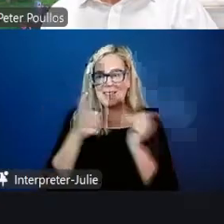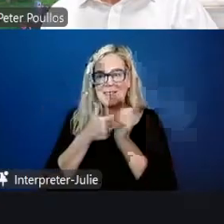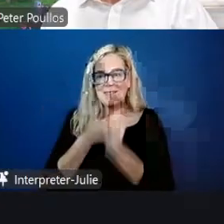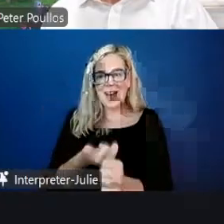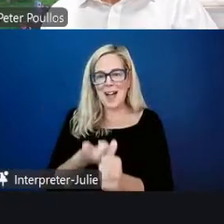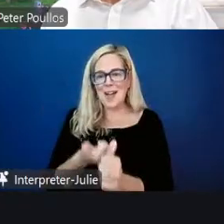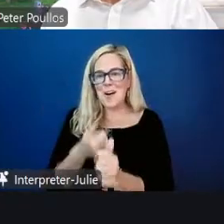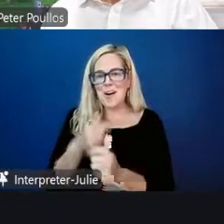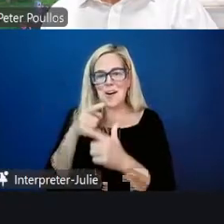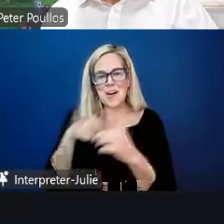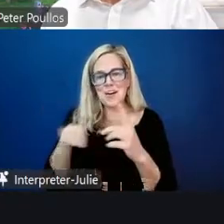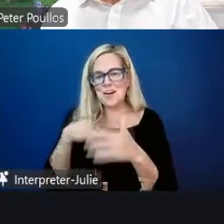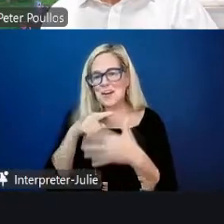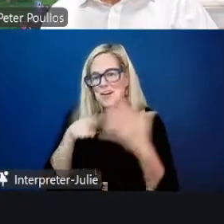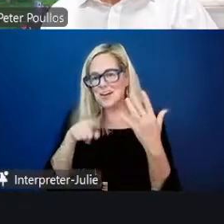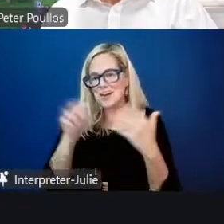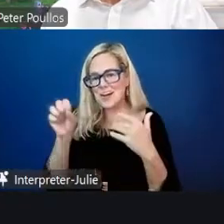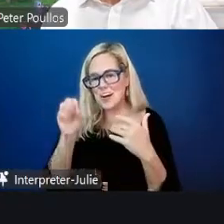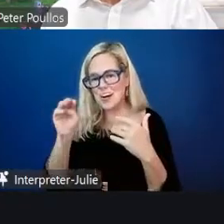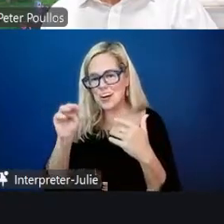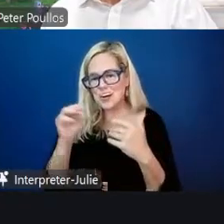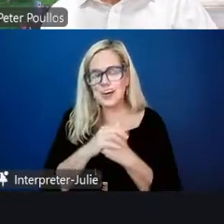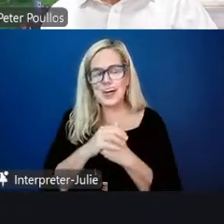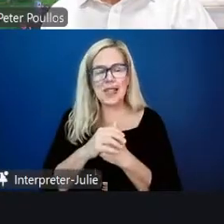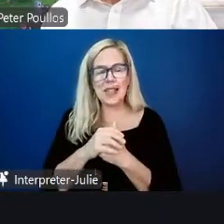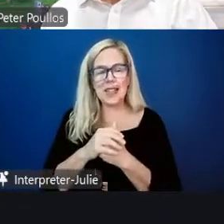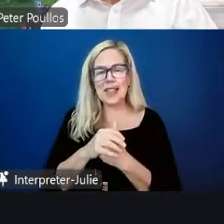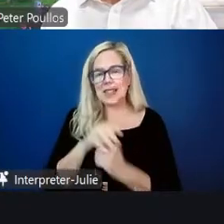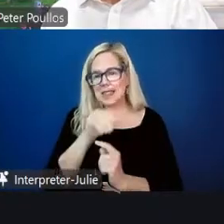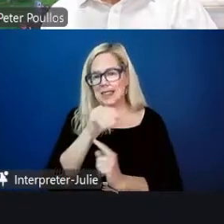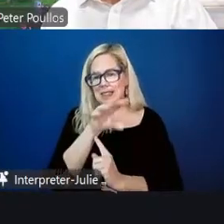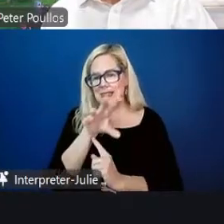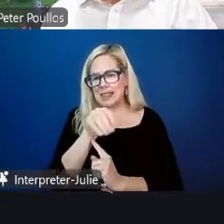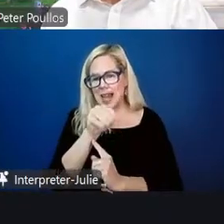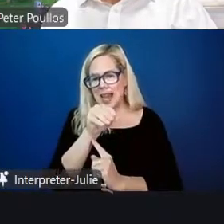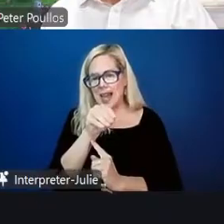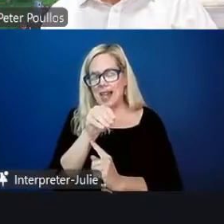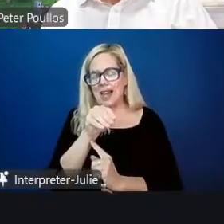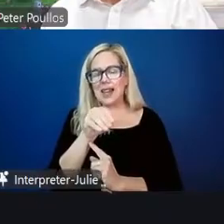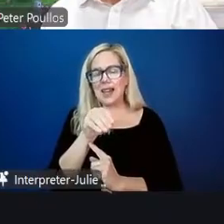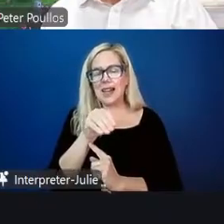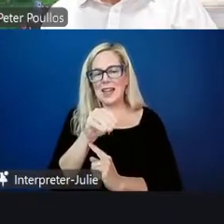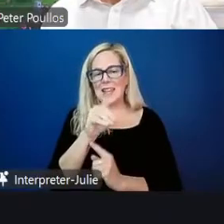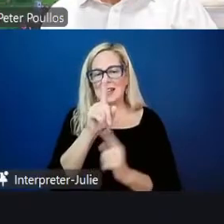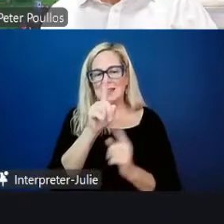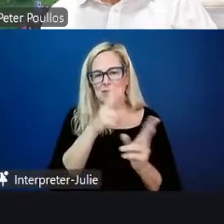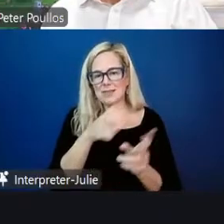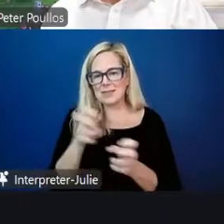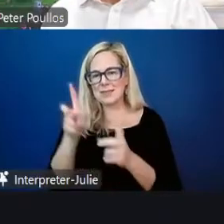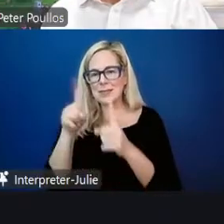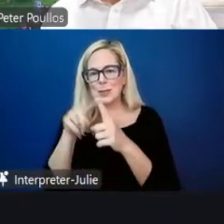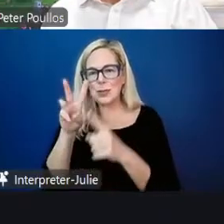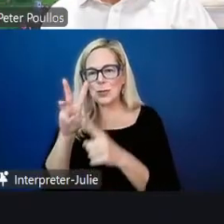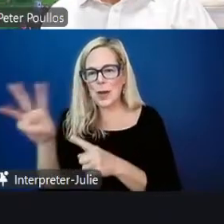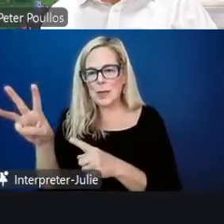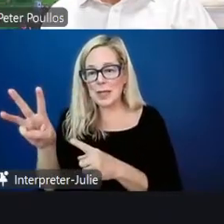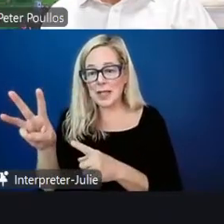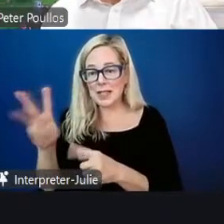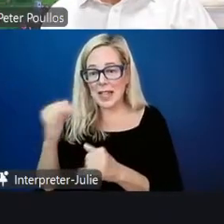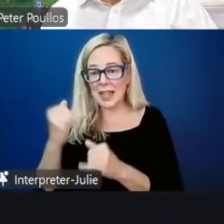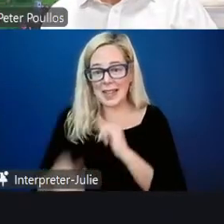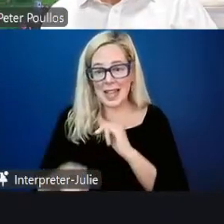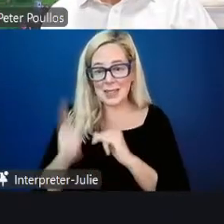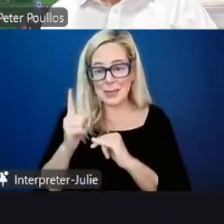our socials. Scan our QR code. I think that goes to our website. Any last minute thoughts, Pete? I think this is the last